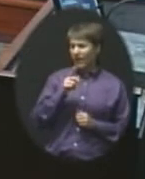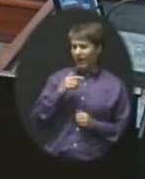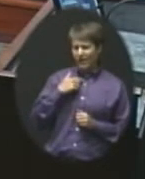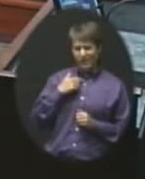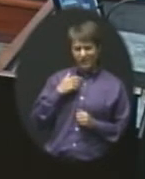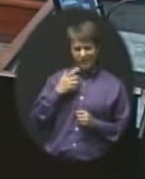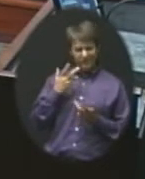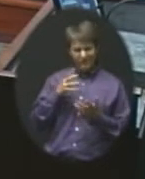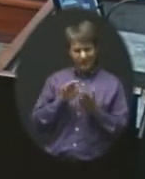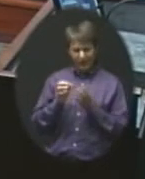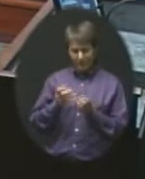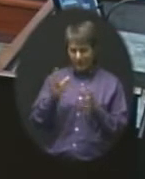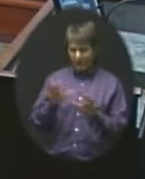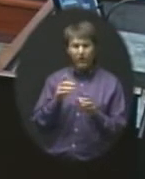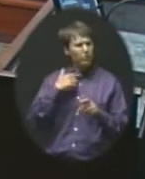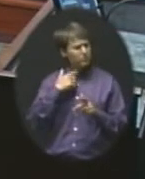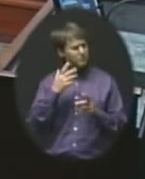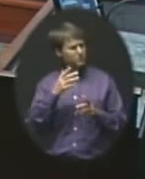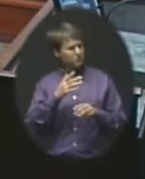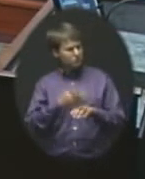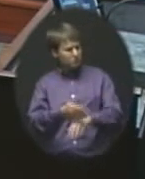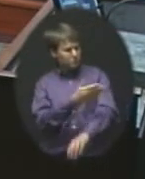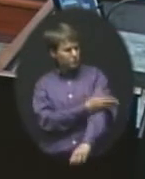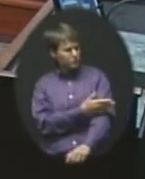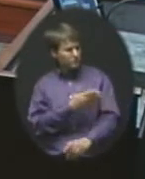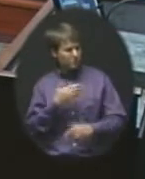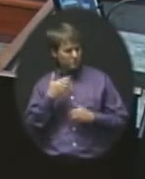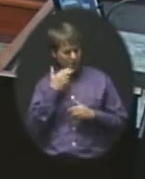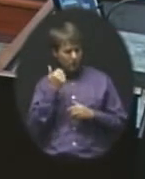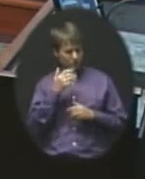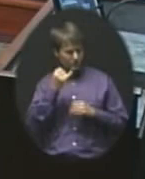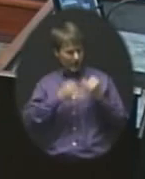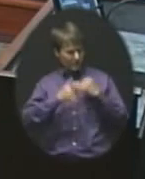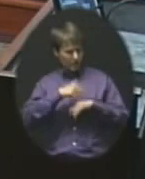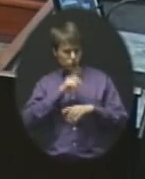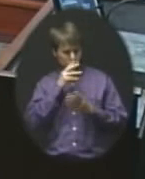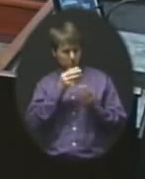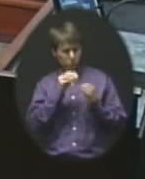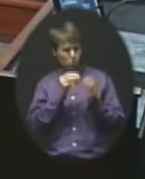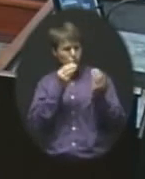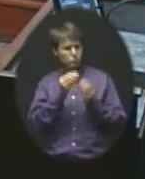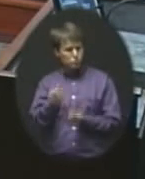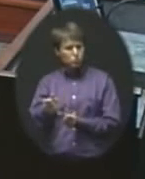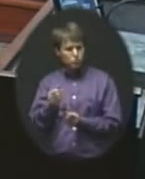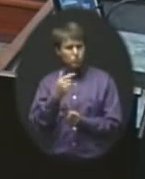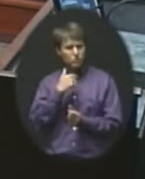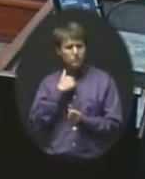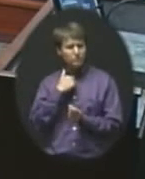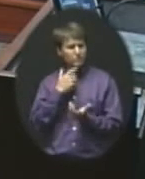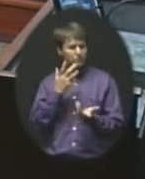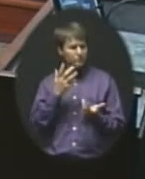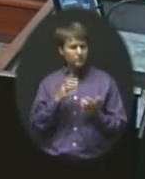I lost track of how many we've done. So. We've gotten better at it over the years. The last round of boundary changes went very smoothly, and I assume we'll,